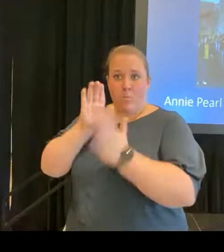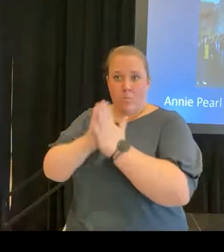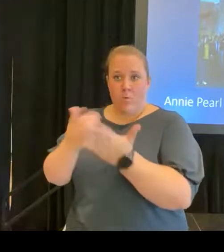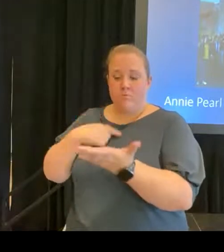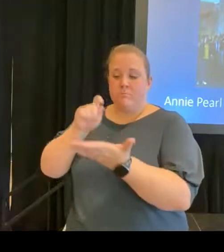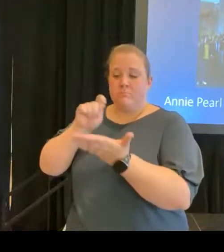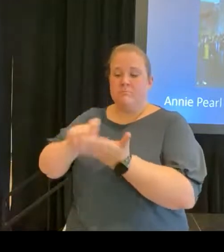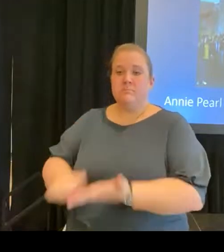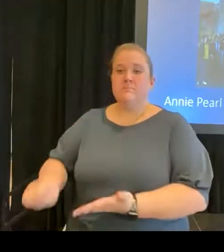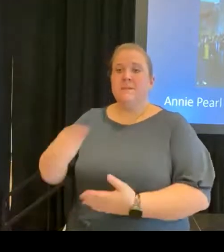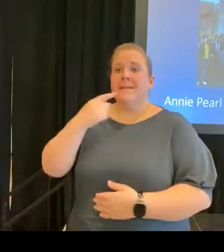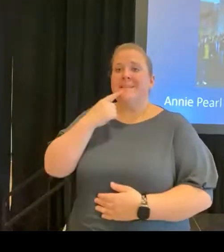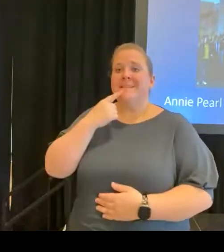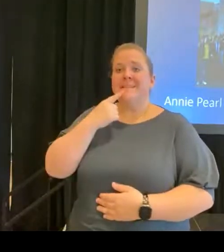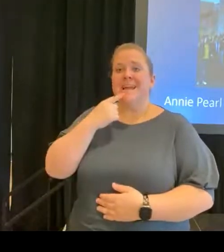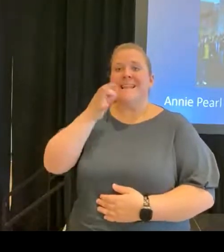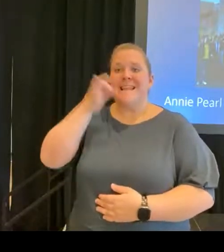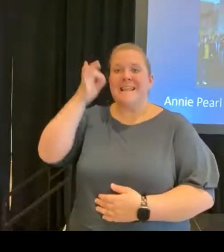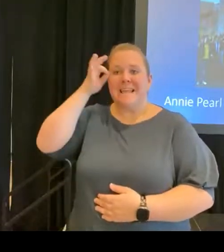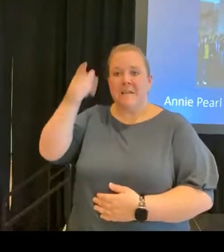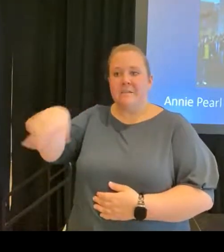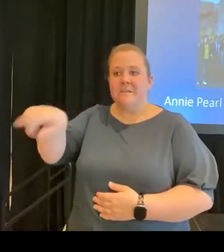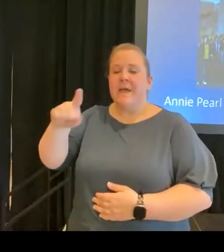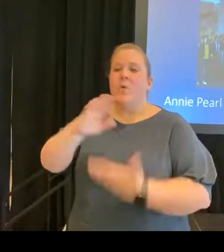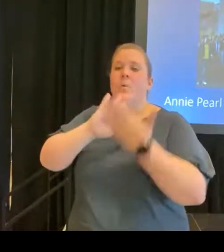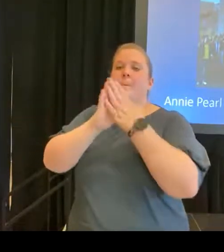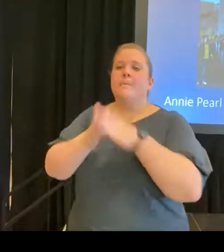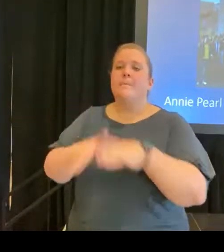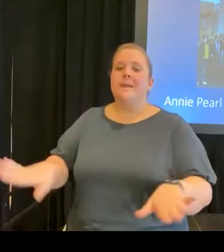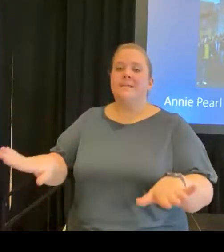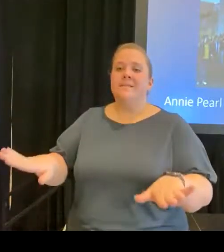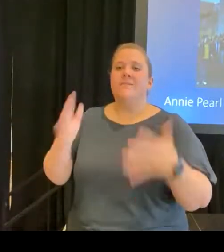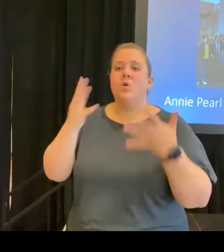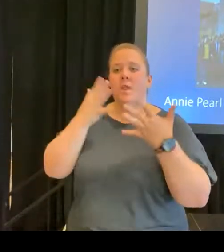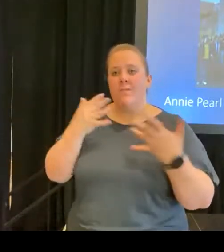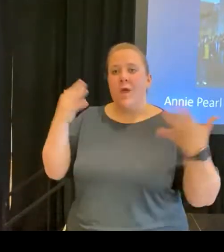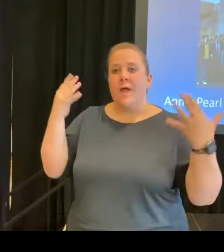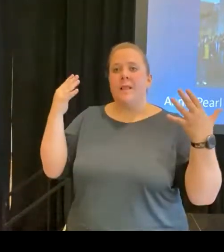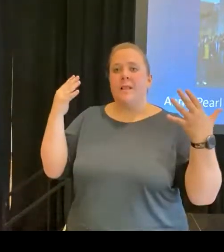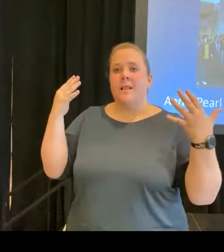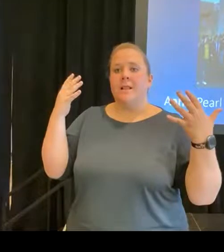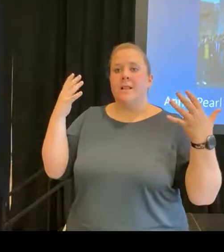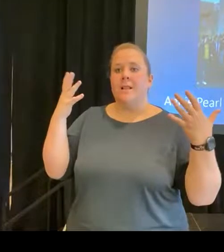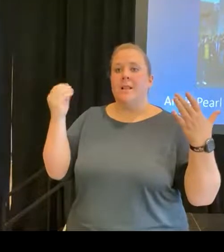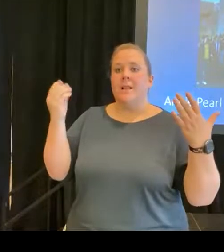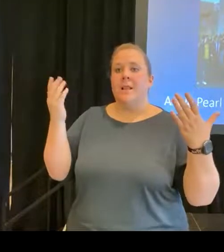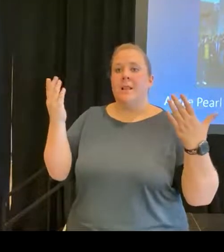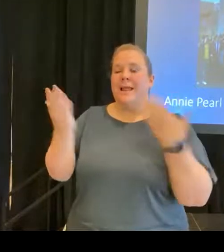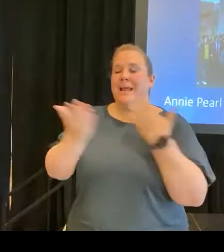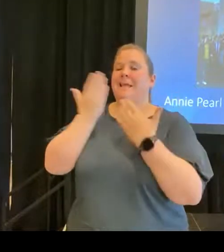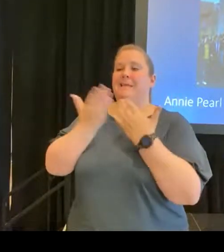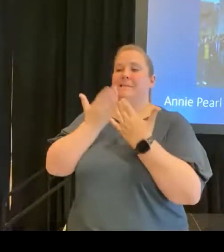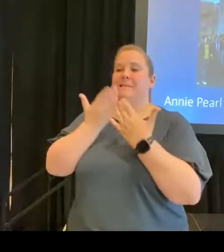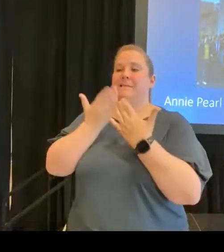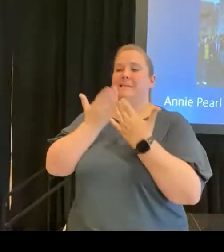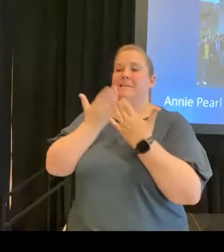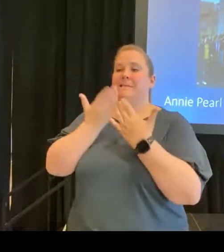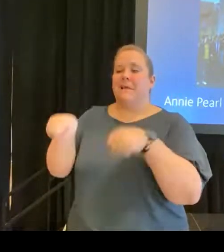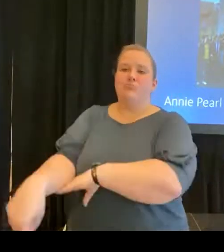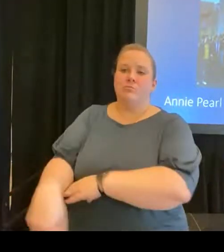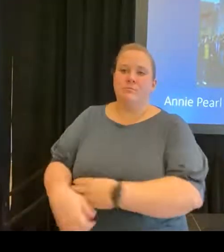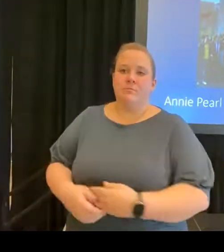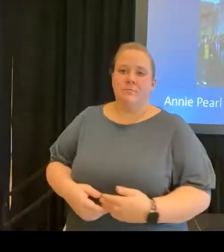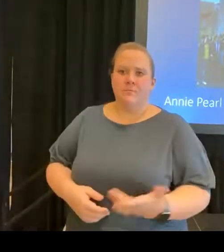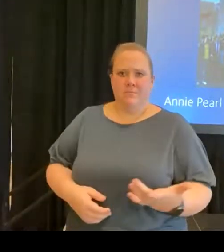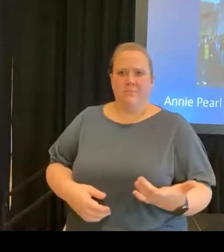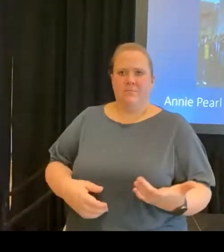said, the Indians were peaceful, and they were friendly, and easily to be conquered.